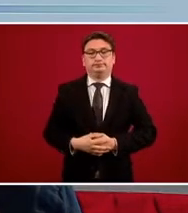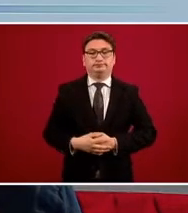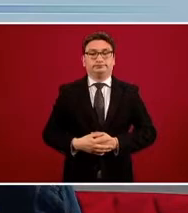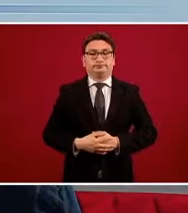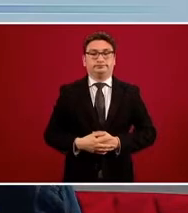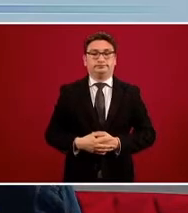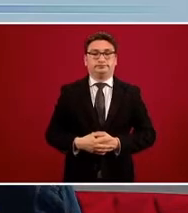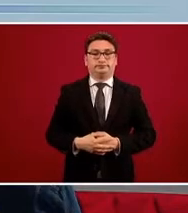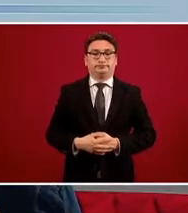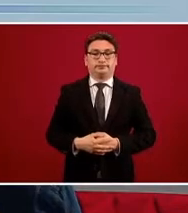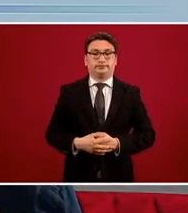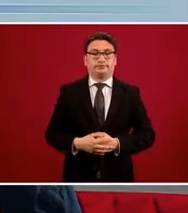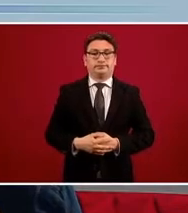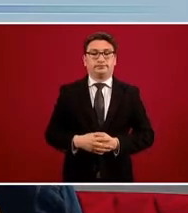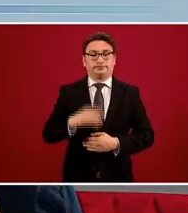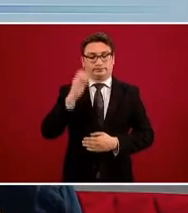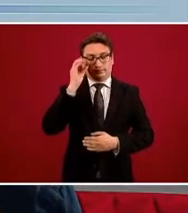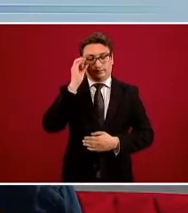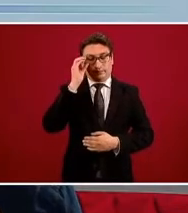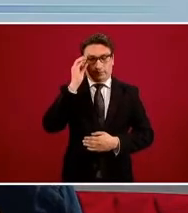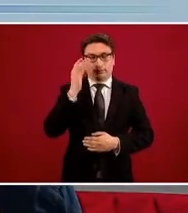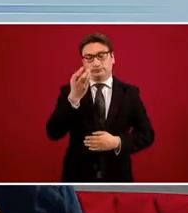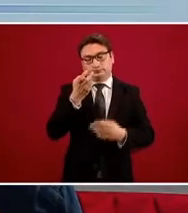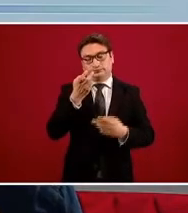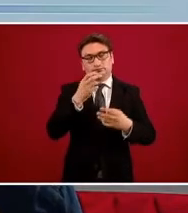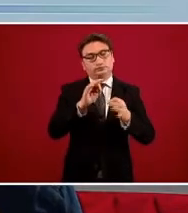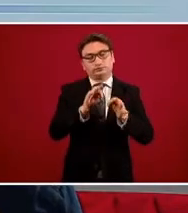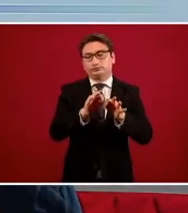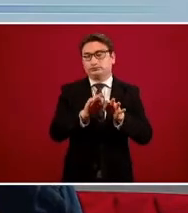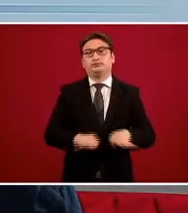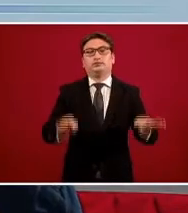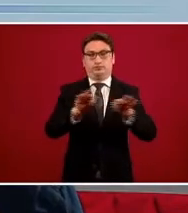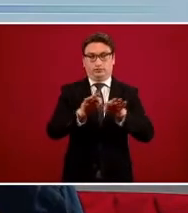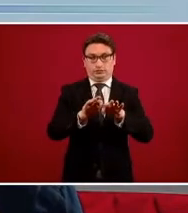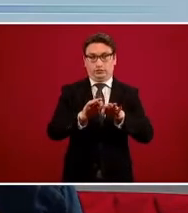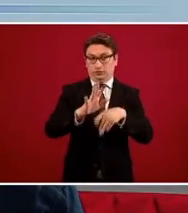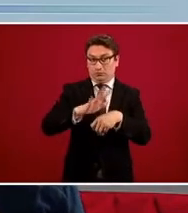in those communities that have a higher frequency of HIV